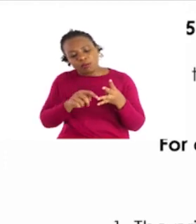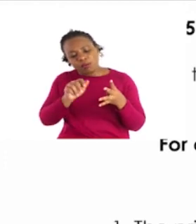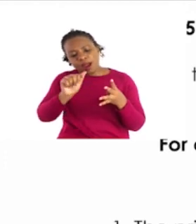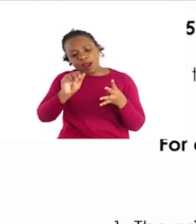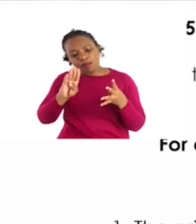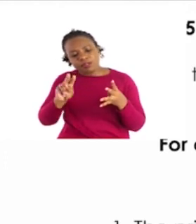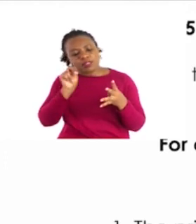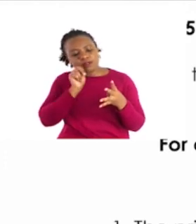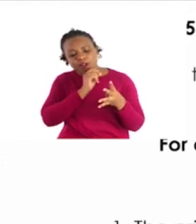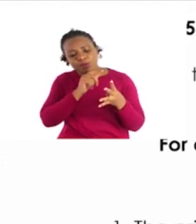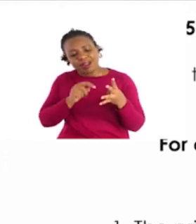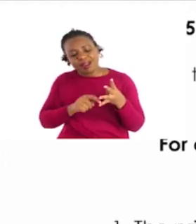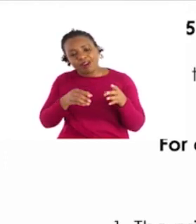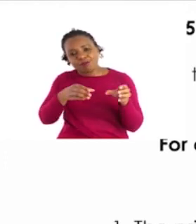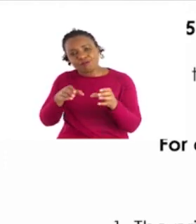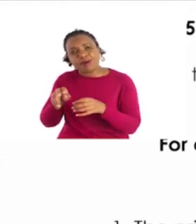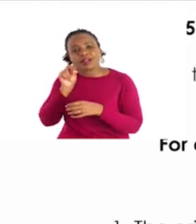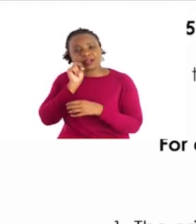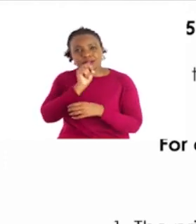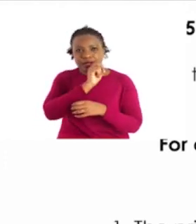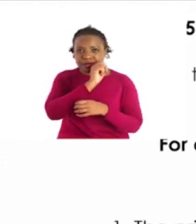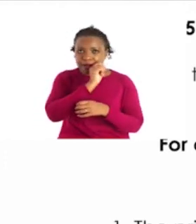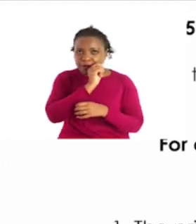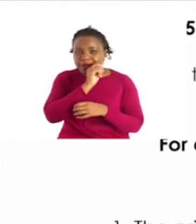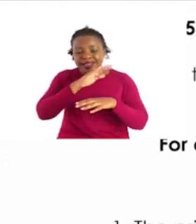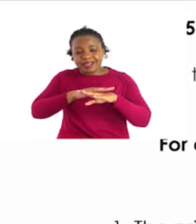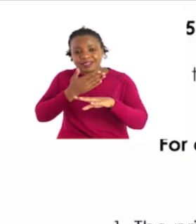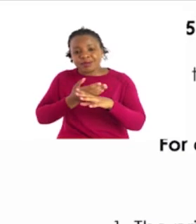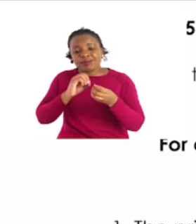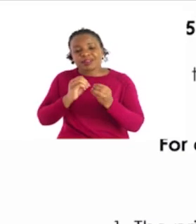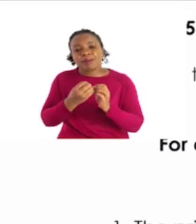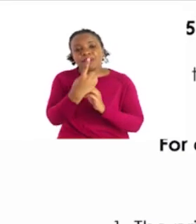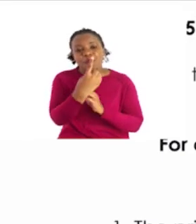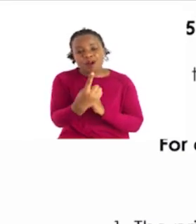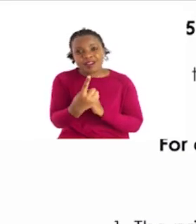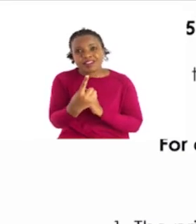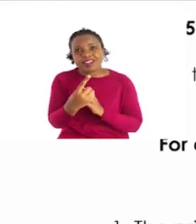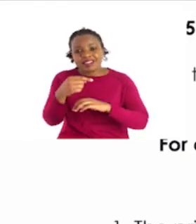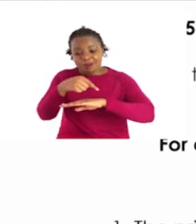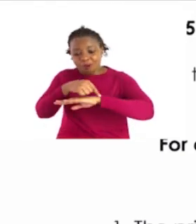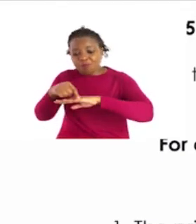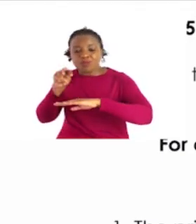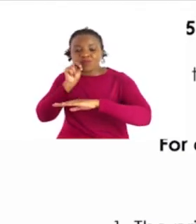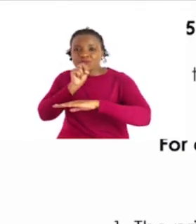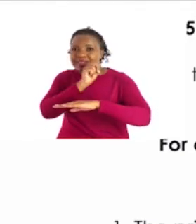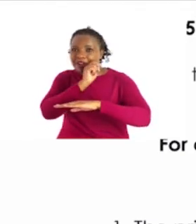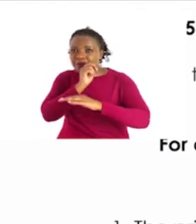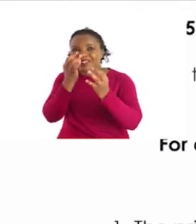For example, freedom in the sentences below and write them down in the